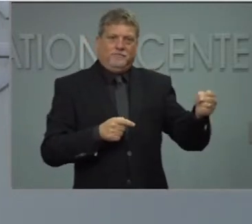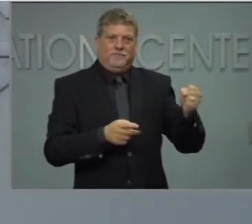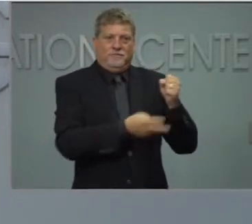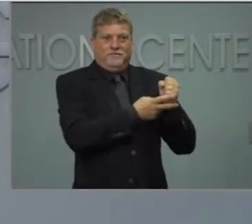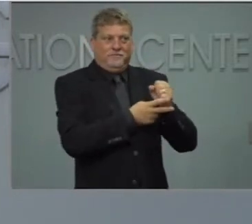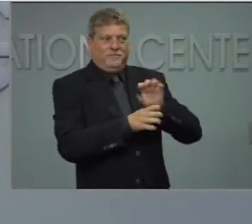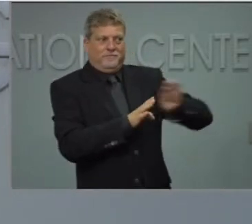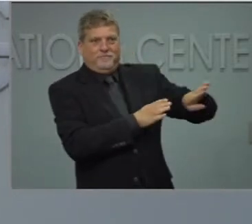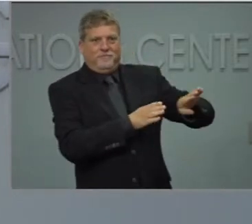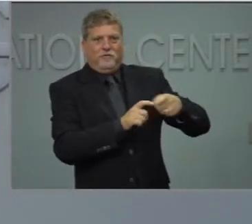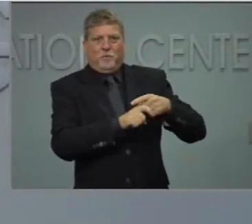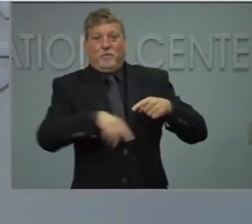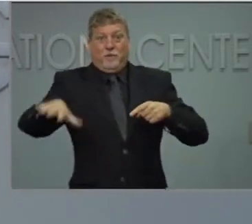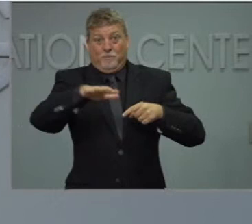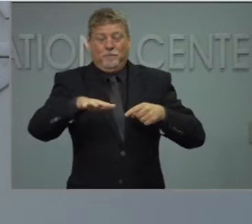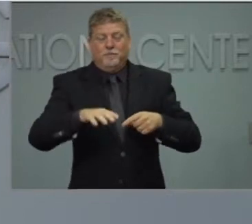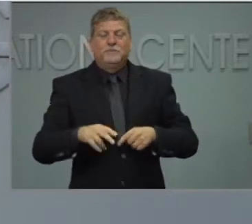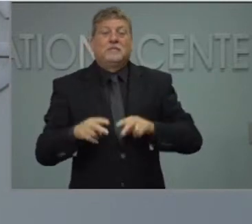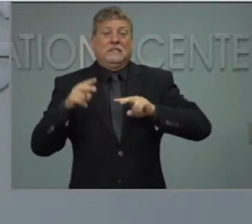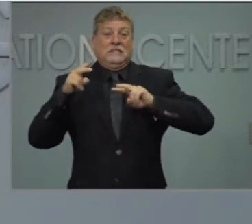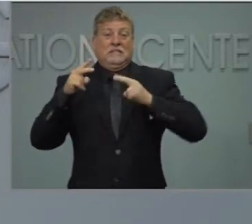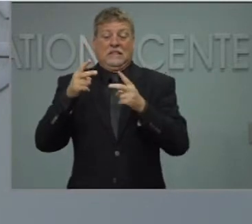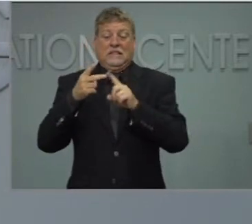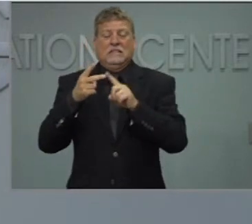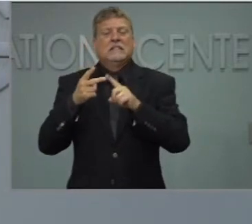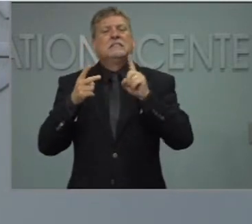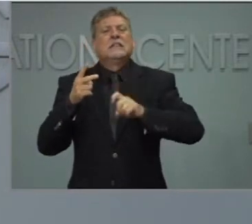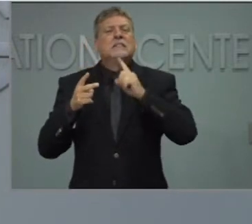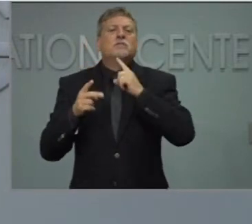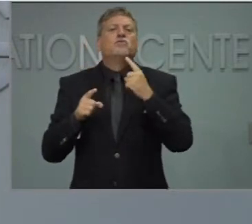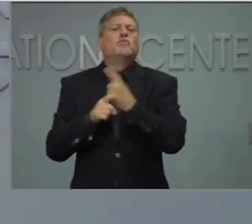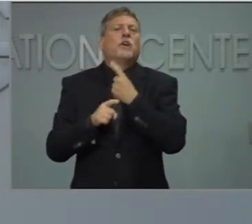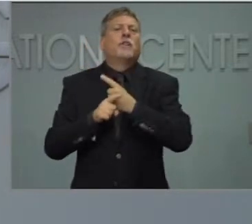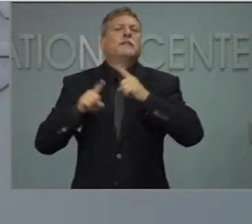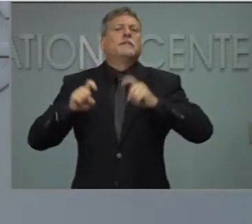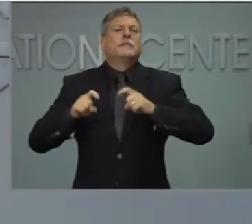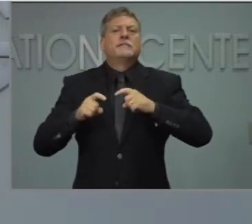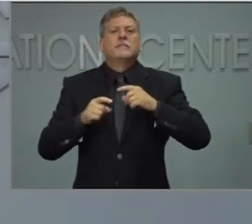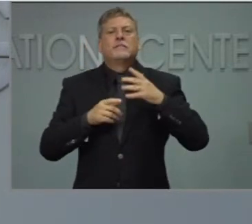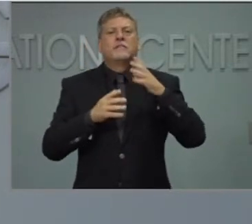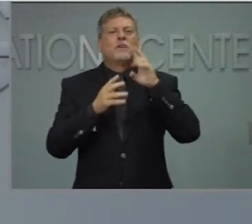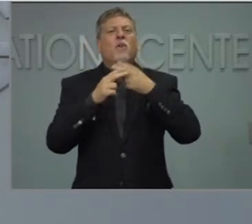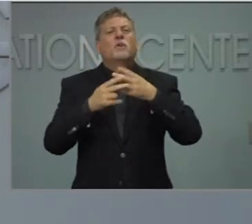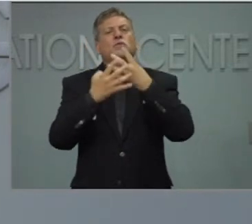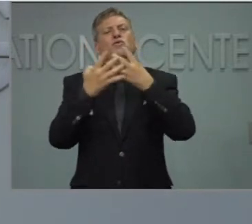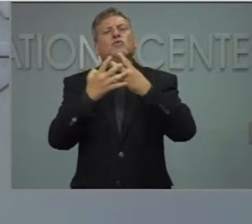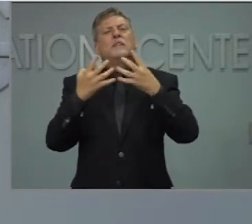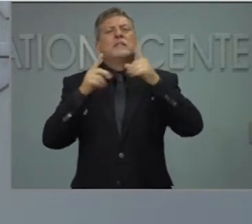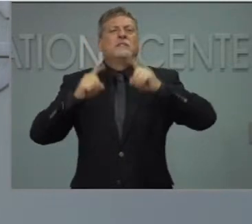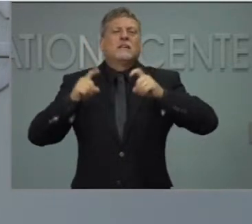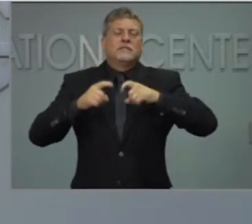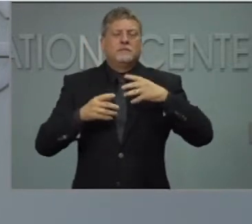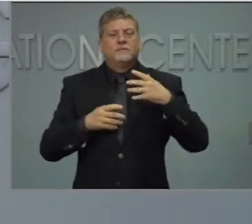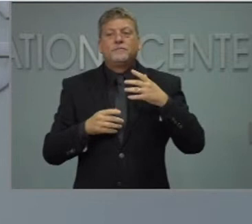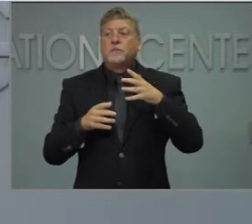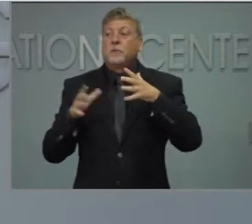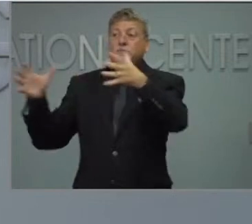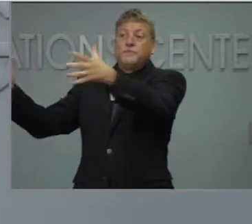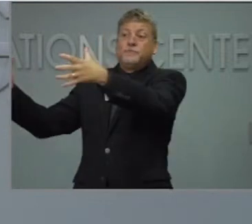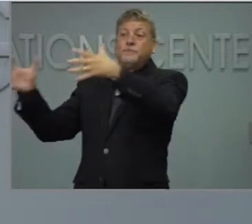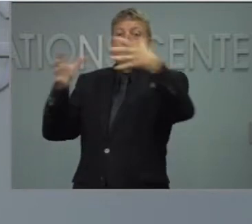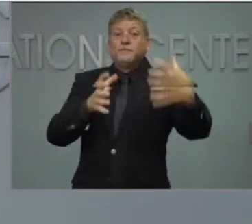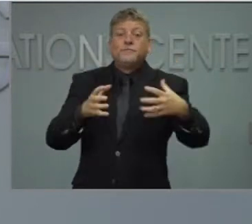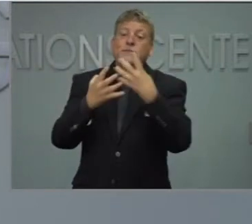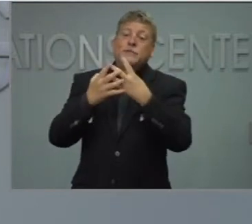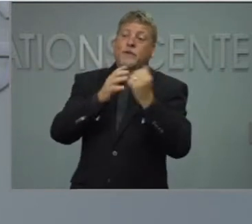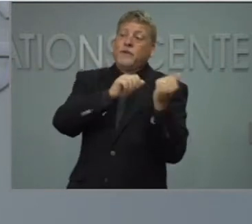is on screening testing, meaning routine testing of a certain population on a routine basis, whether that's teachers,